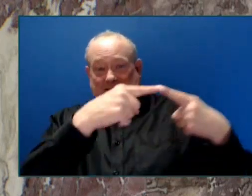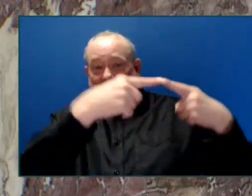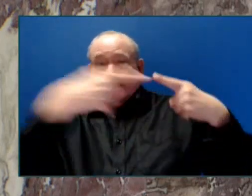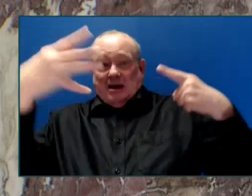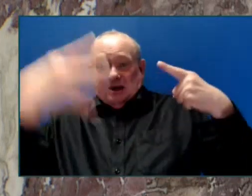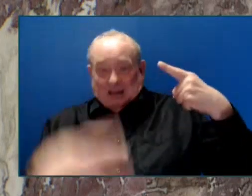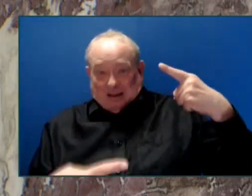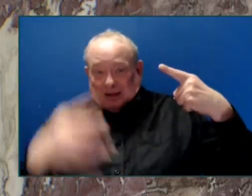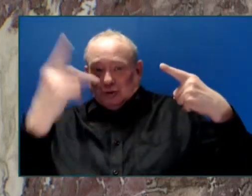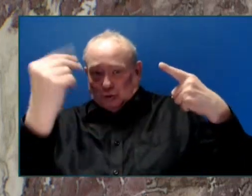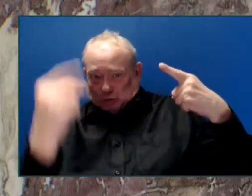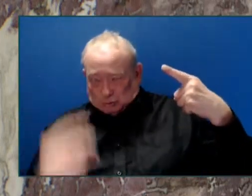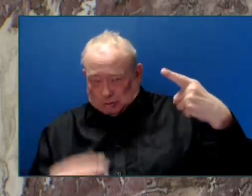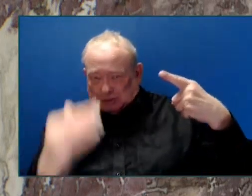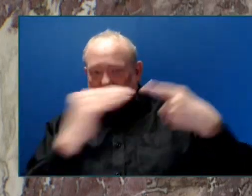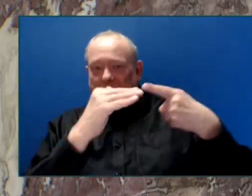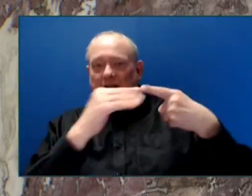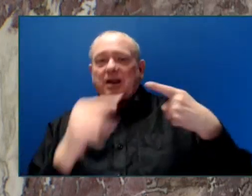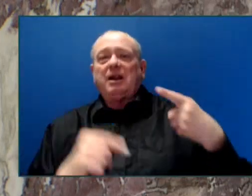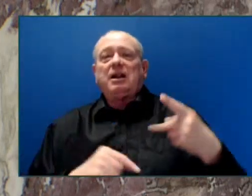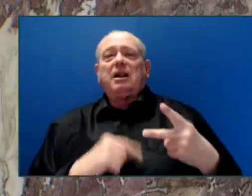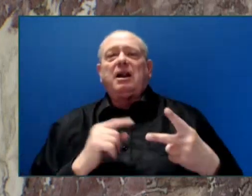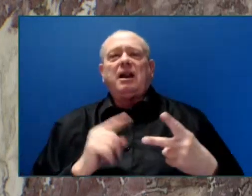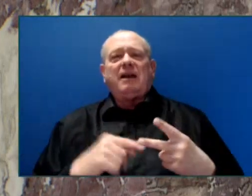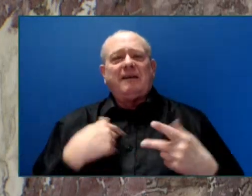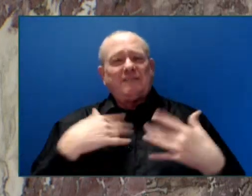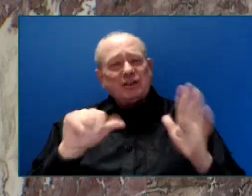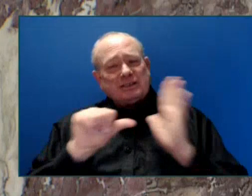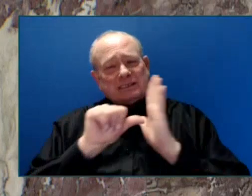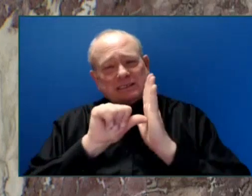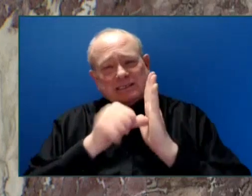House, recognizing that there's changes that needed to be put in place